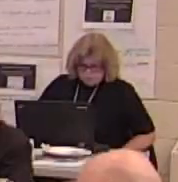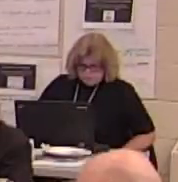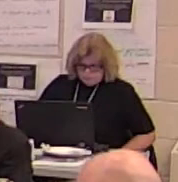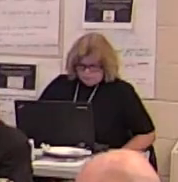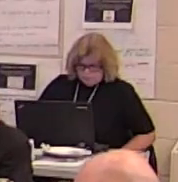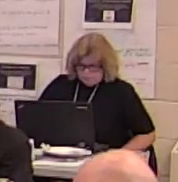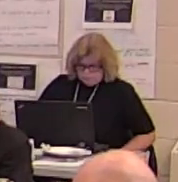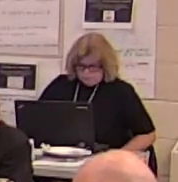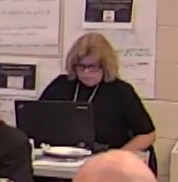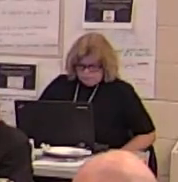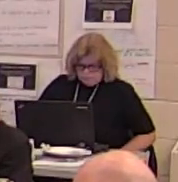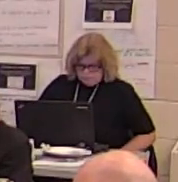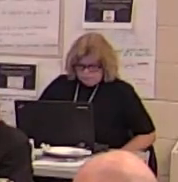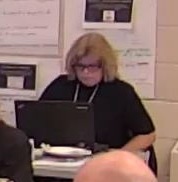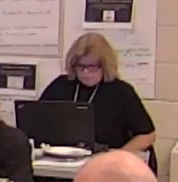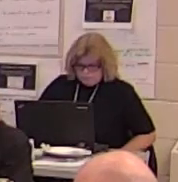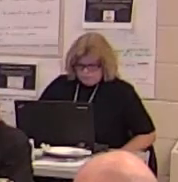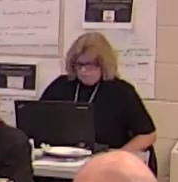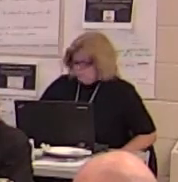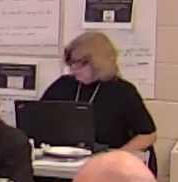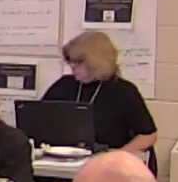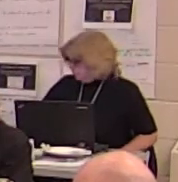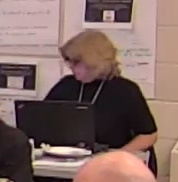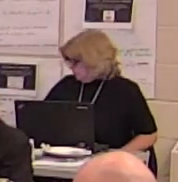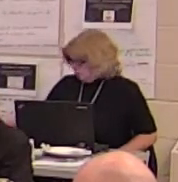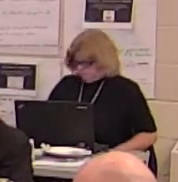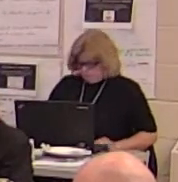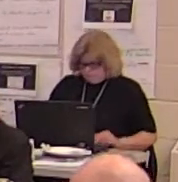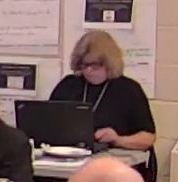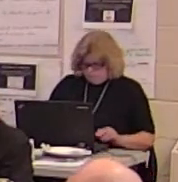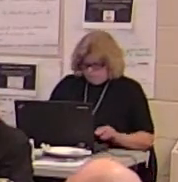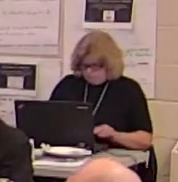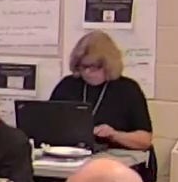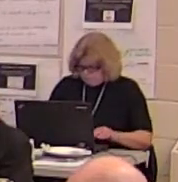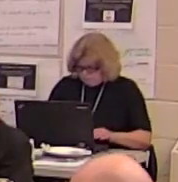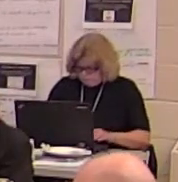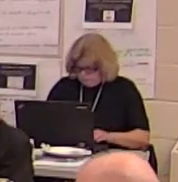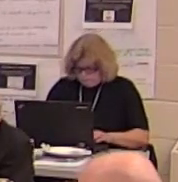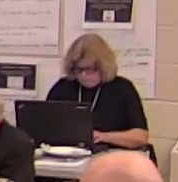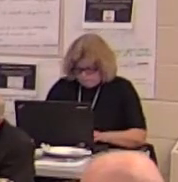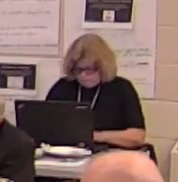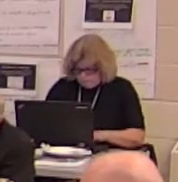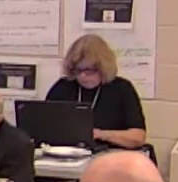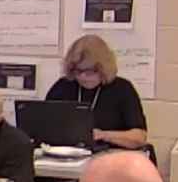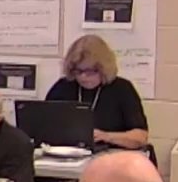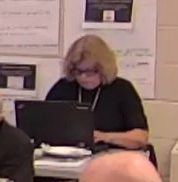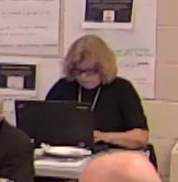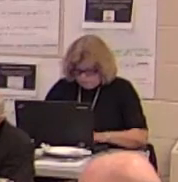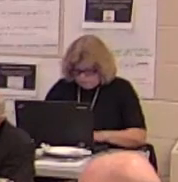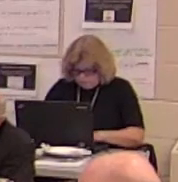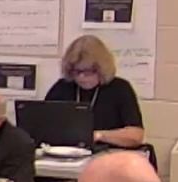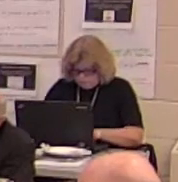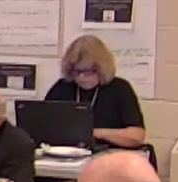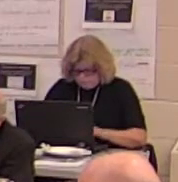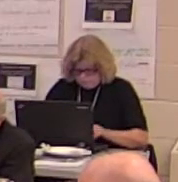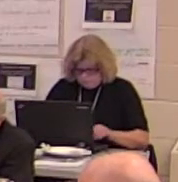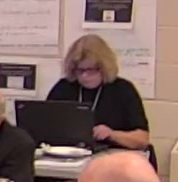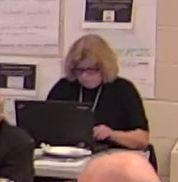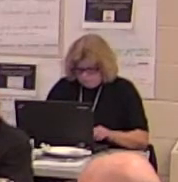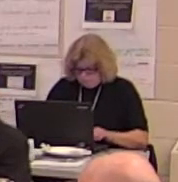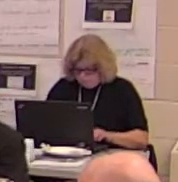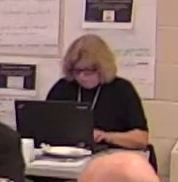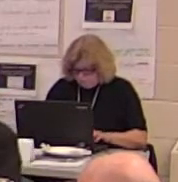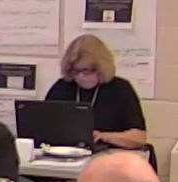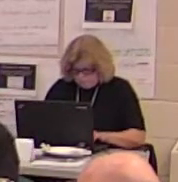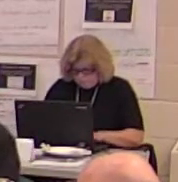Moving now to Eastern Region. Open floor for nominations for executive member representation in